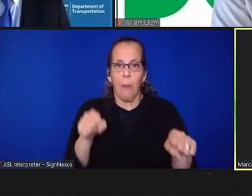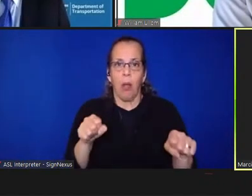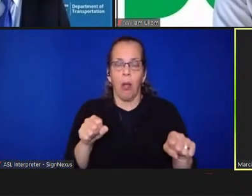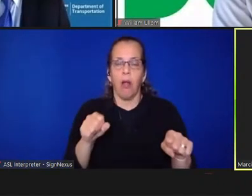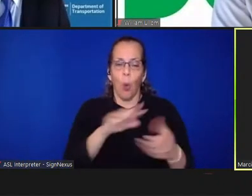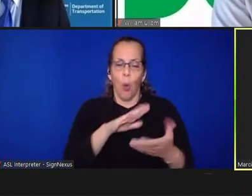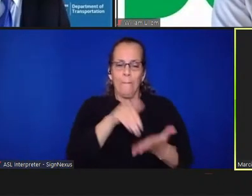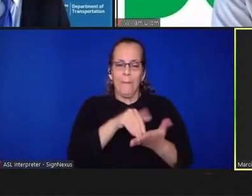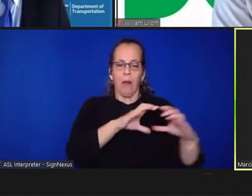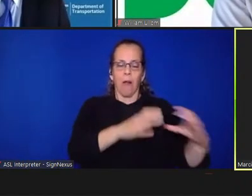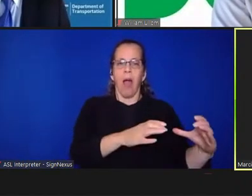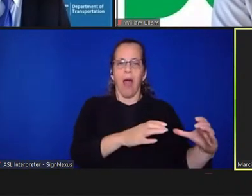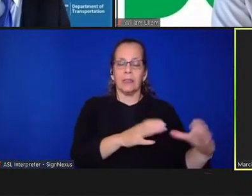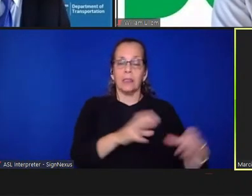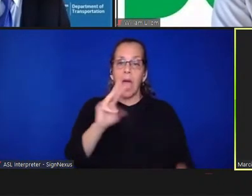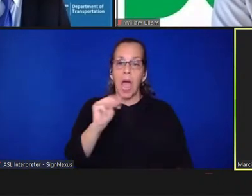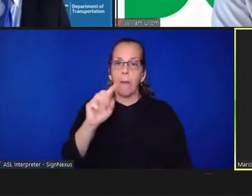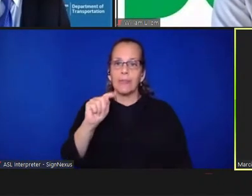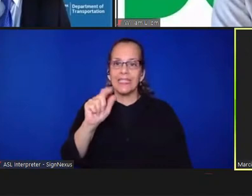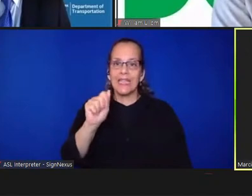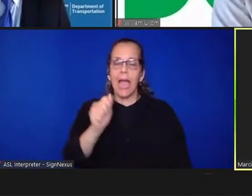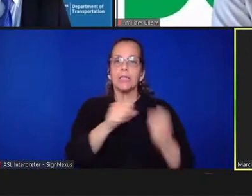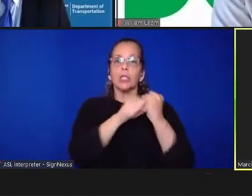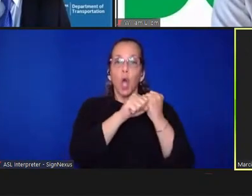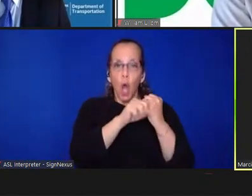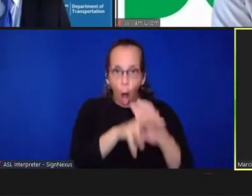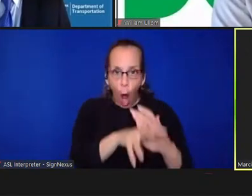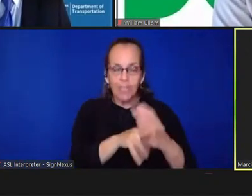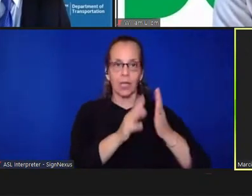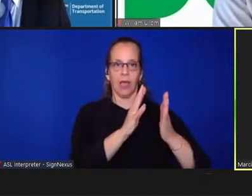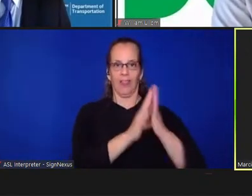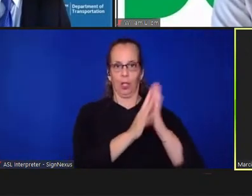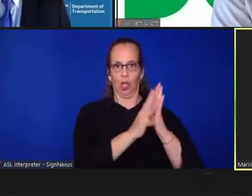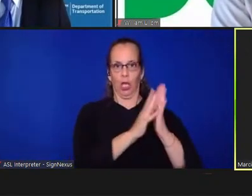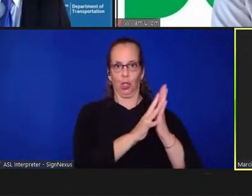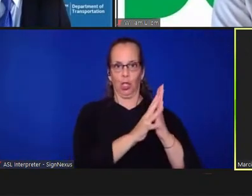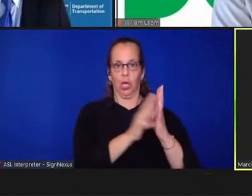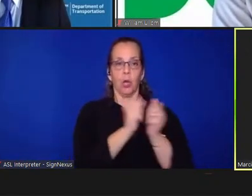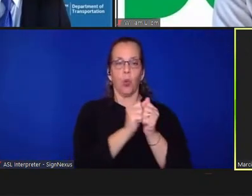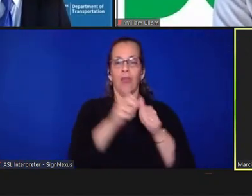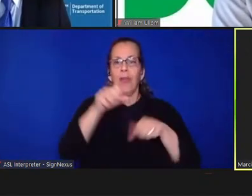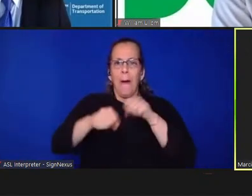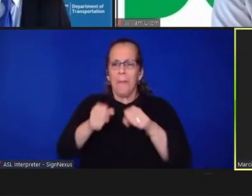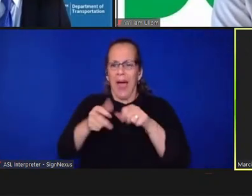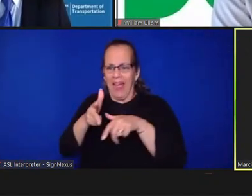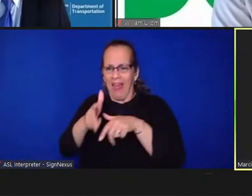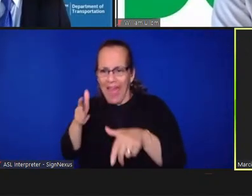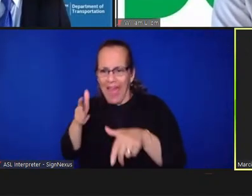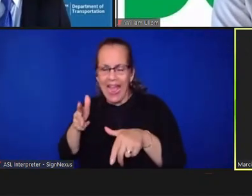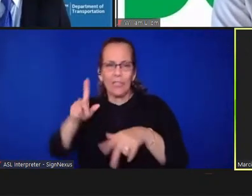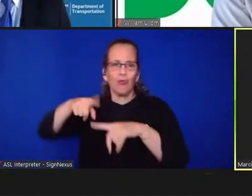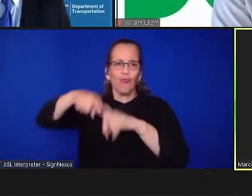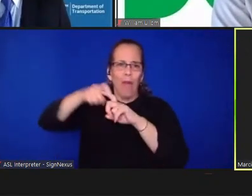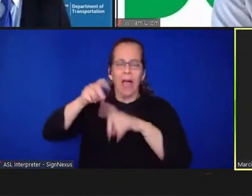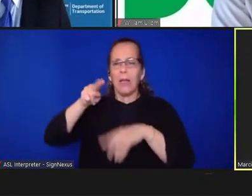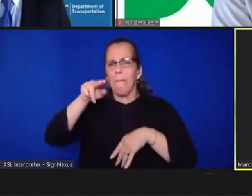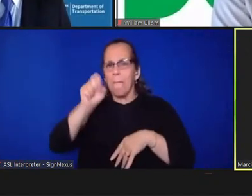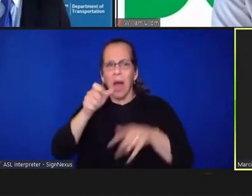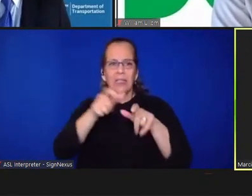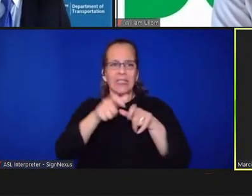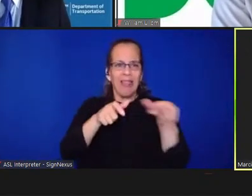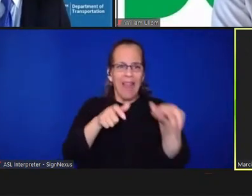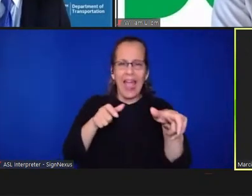is actually causing the congestion that is a problem with its bike Lanes bike racks bus lanes and pedestrian